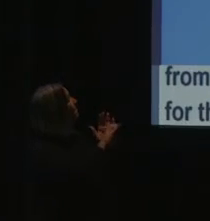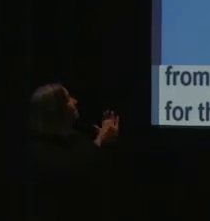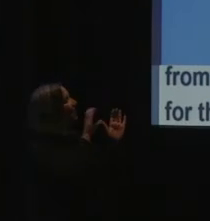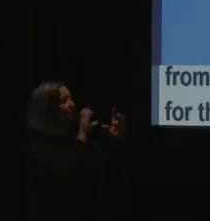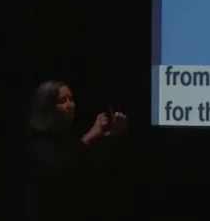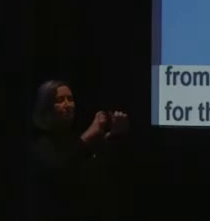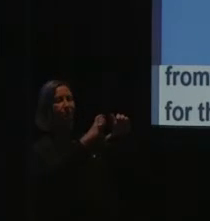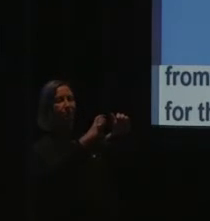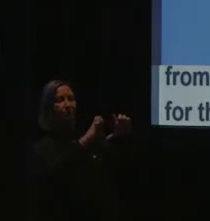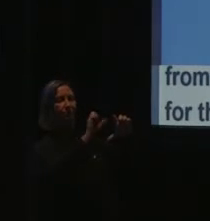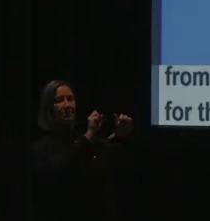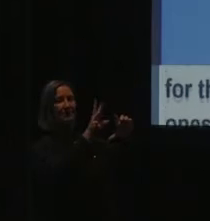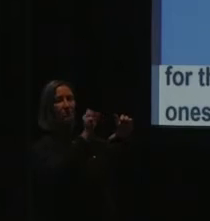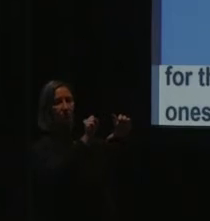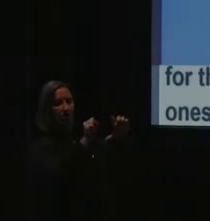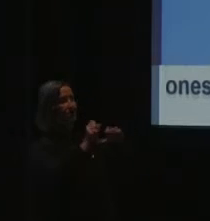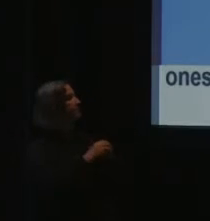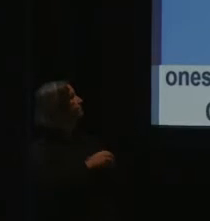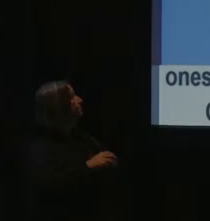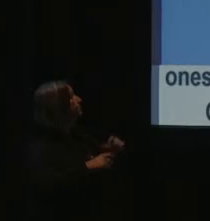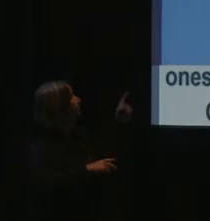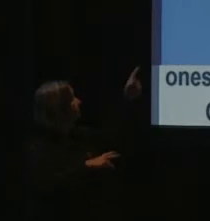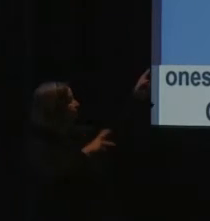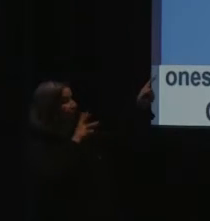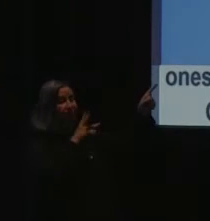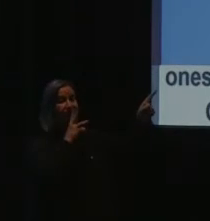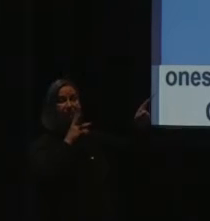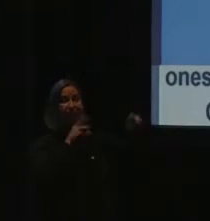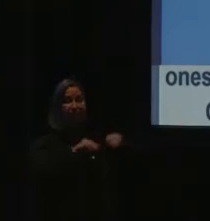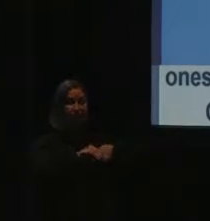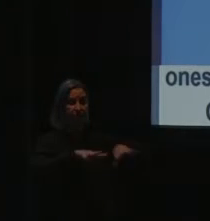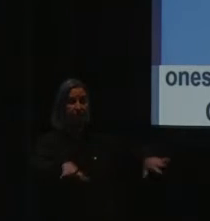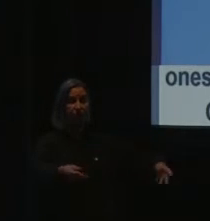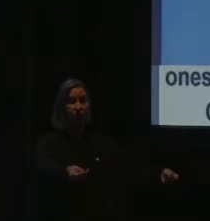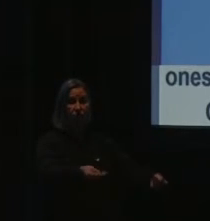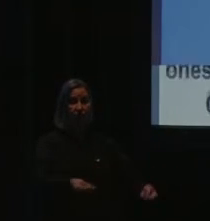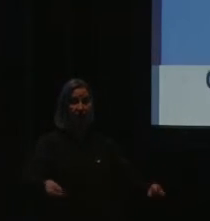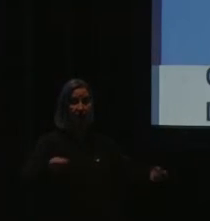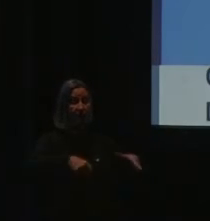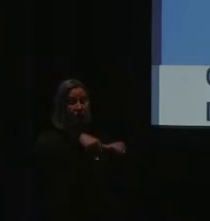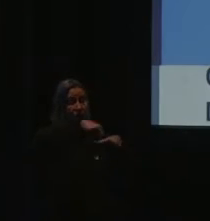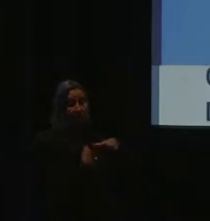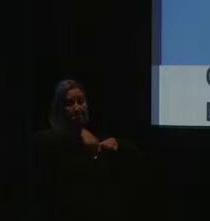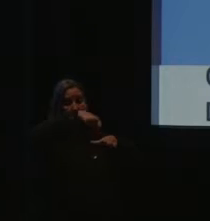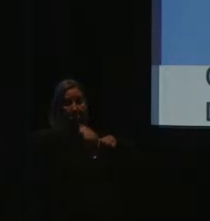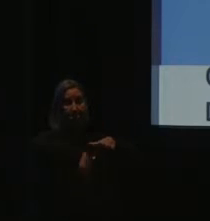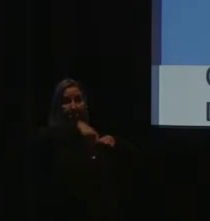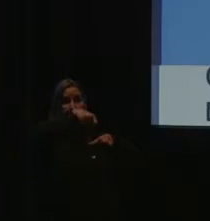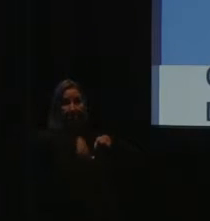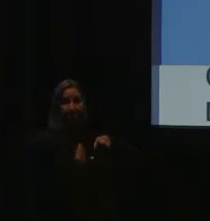saws to tell which ones. On irrigation technology, we go both ways. Drip irrigation can be great, or it